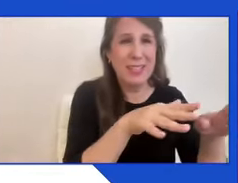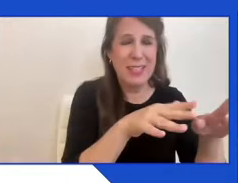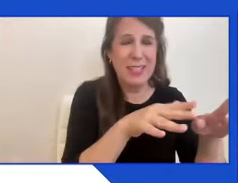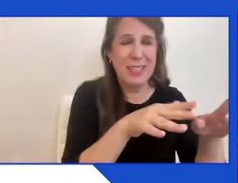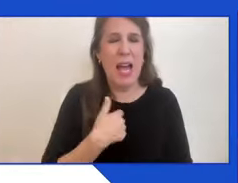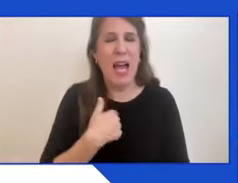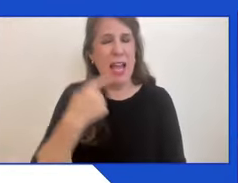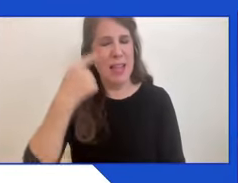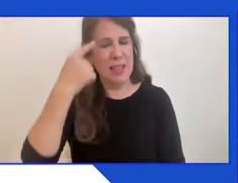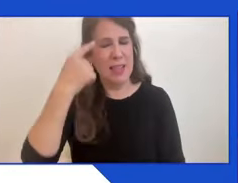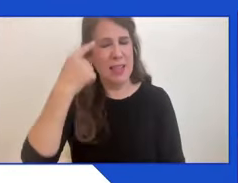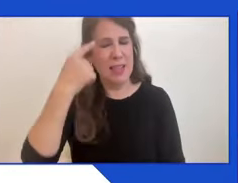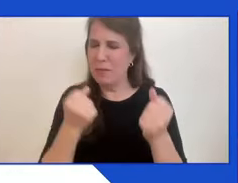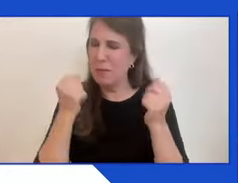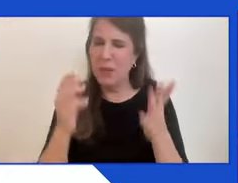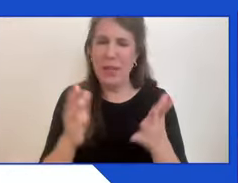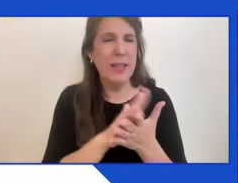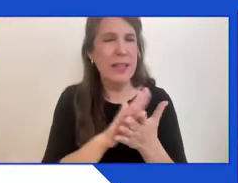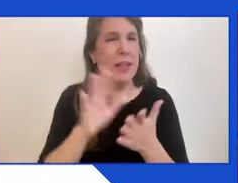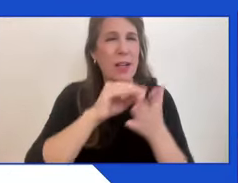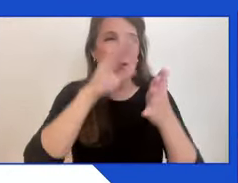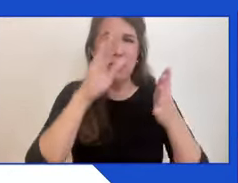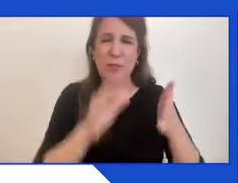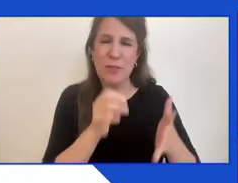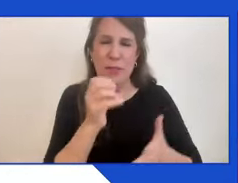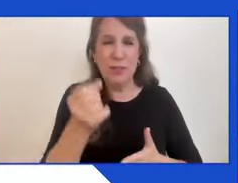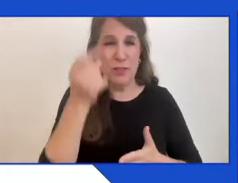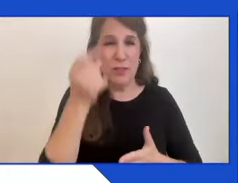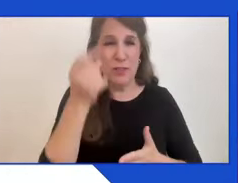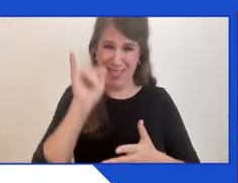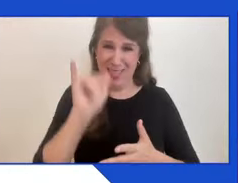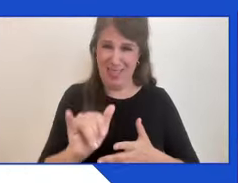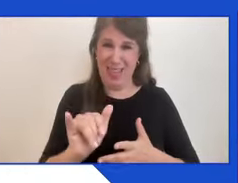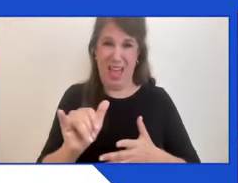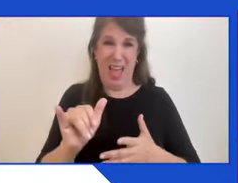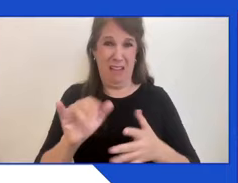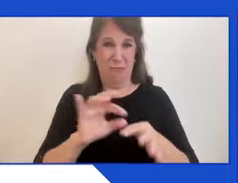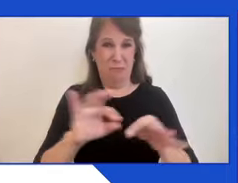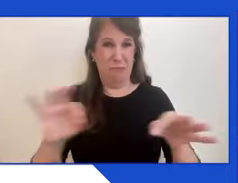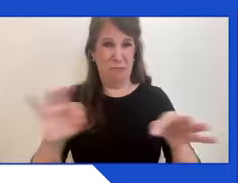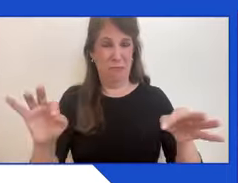understand that is an explicit call for the extermination of Israel.